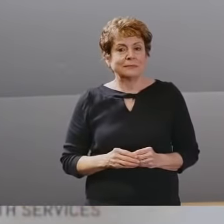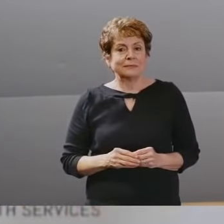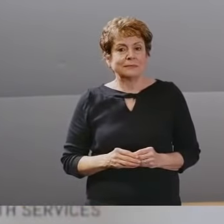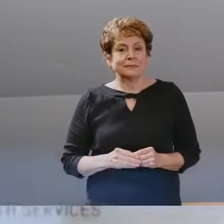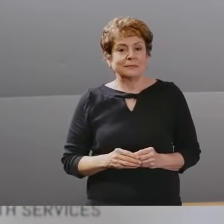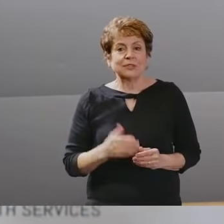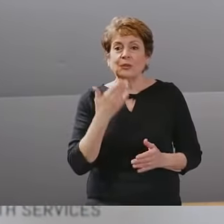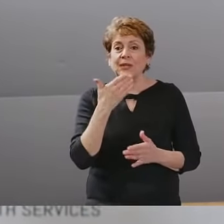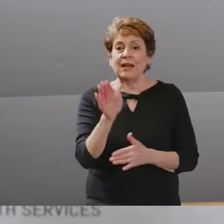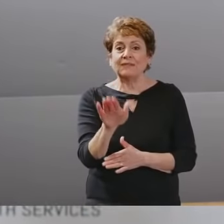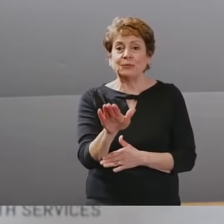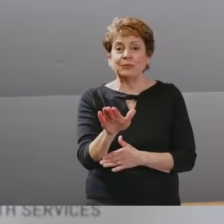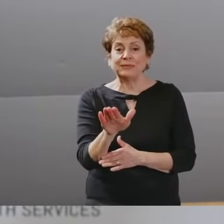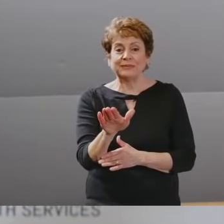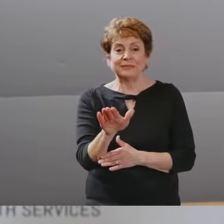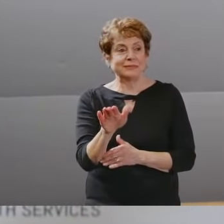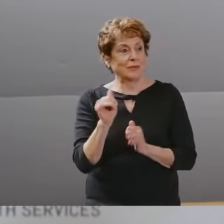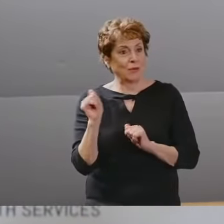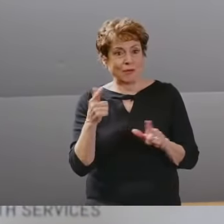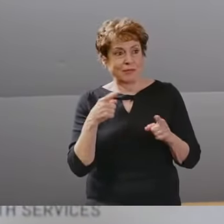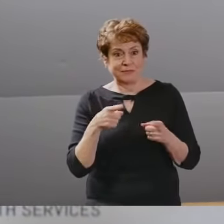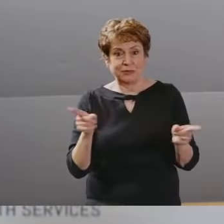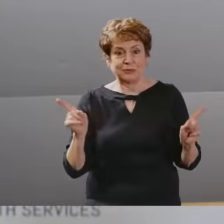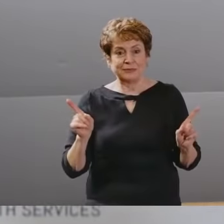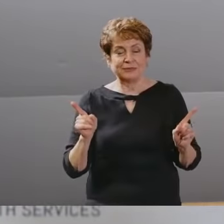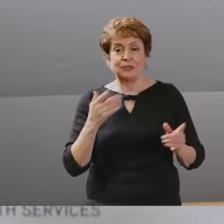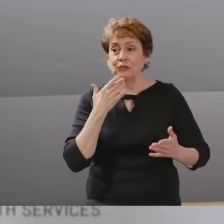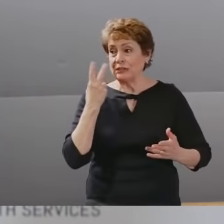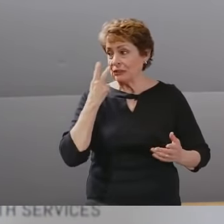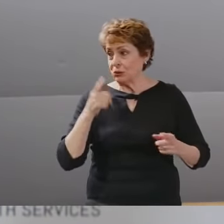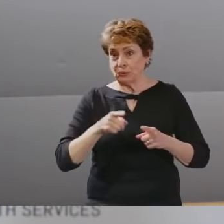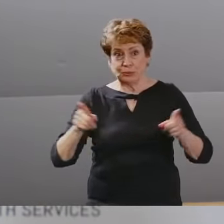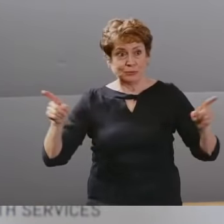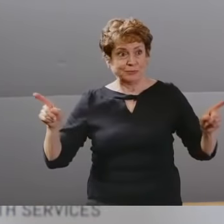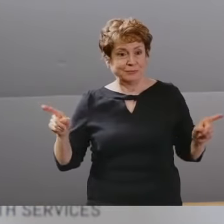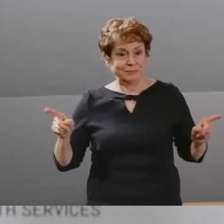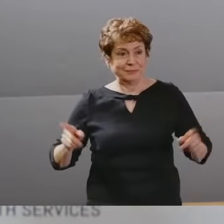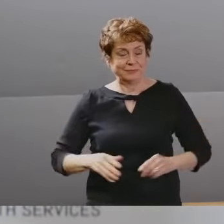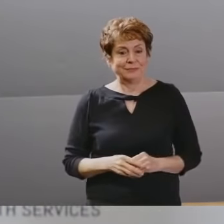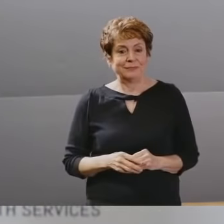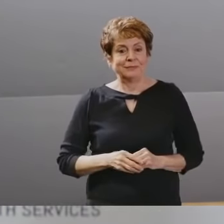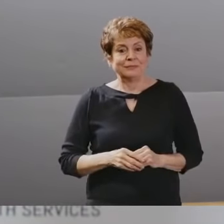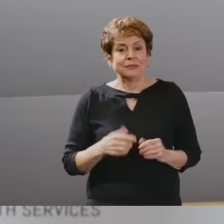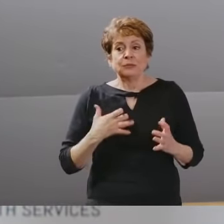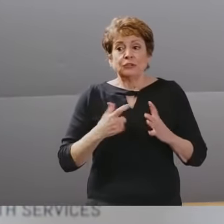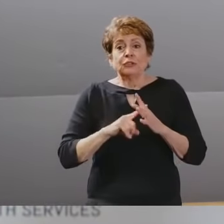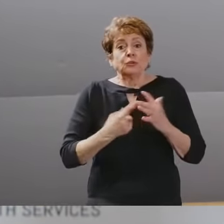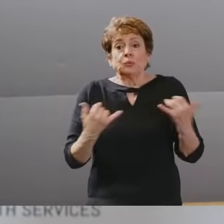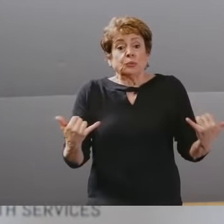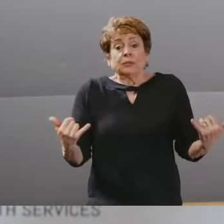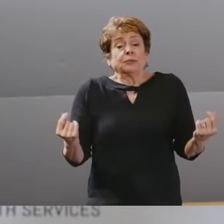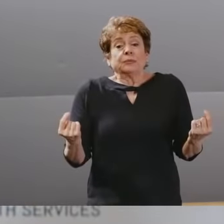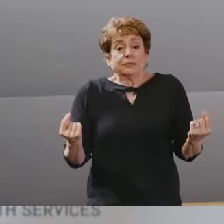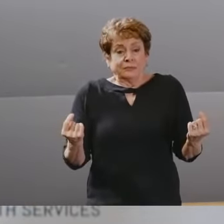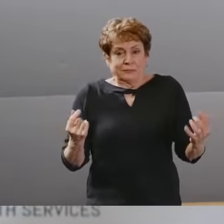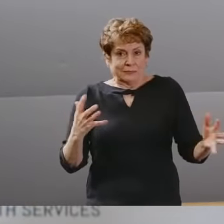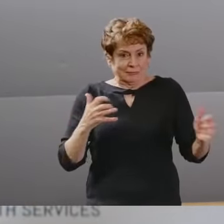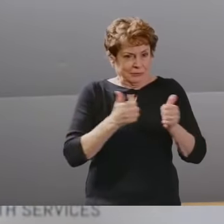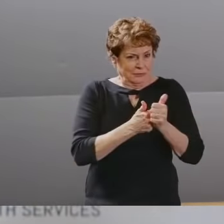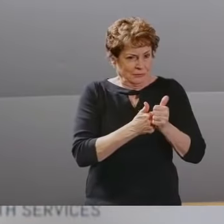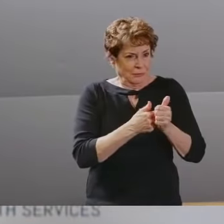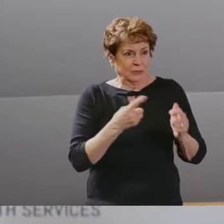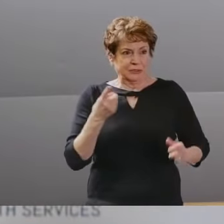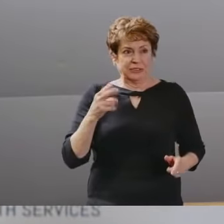Good afternoon, everyone. It's good to see you. I want to start today with an update from Dr.